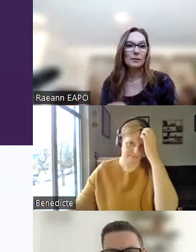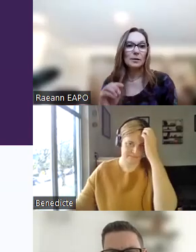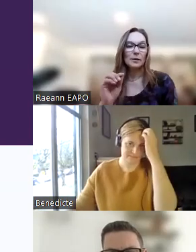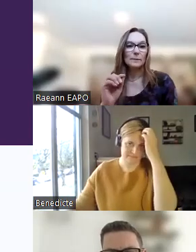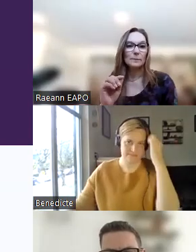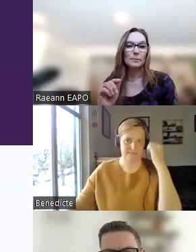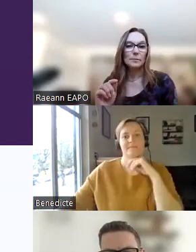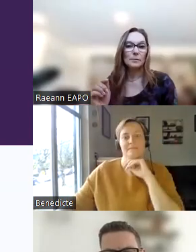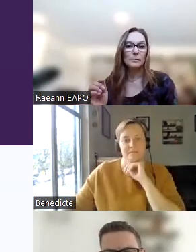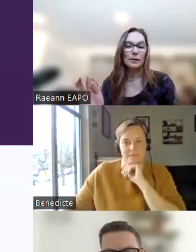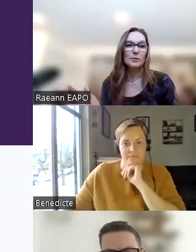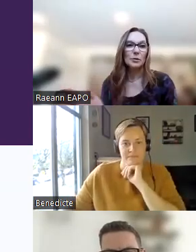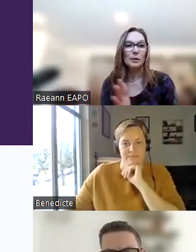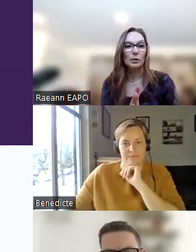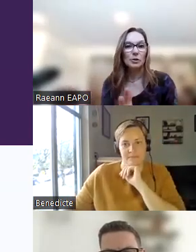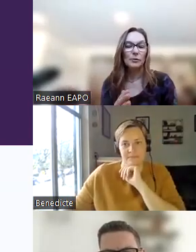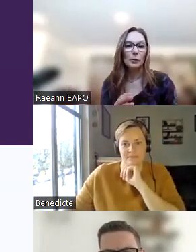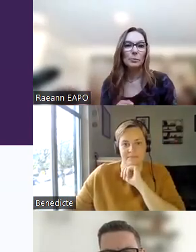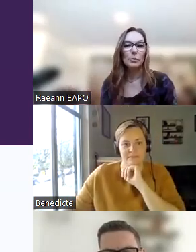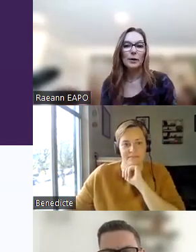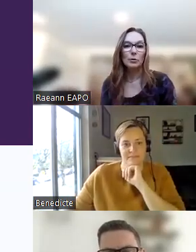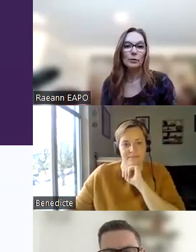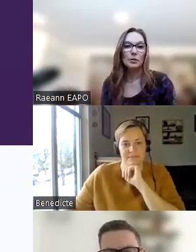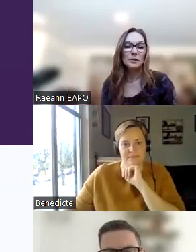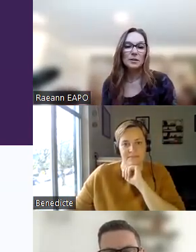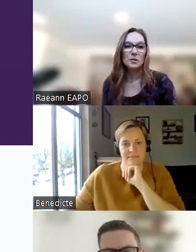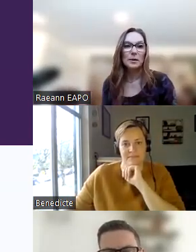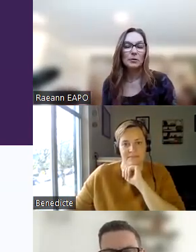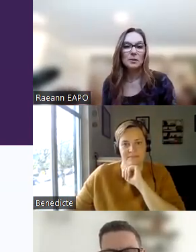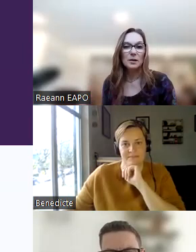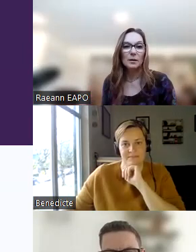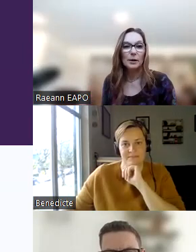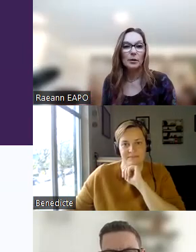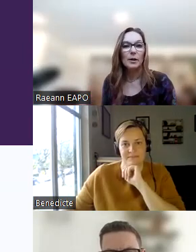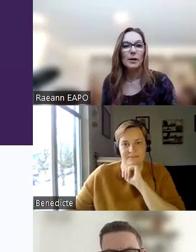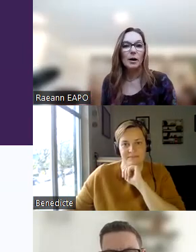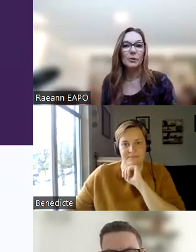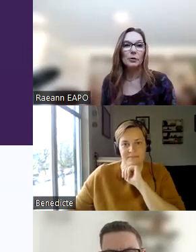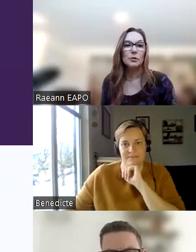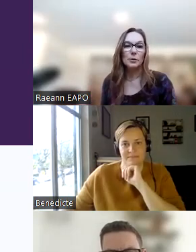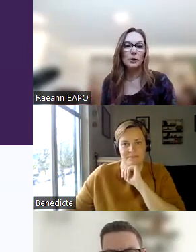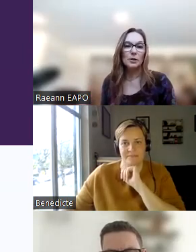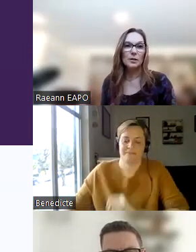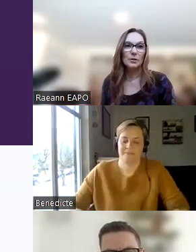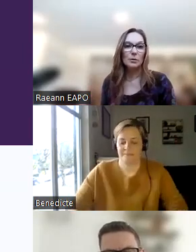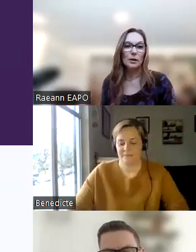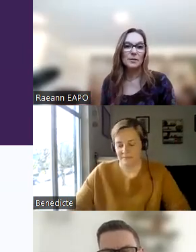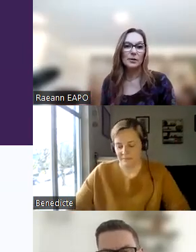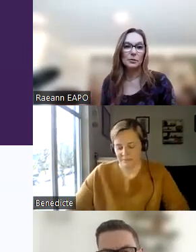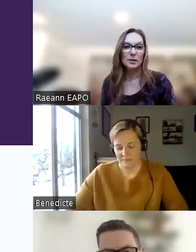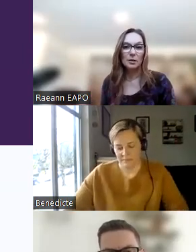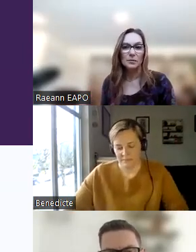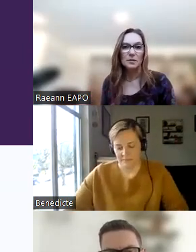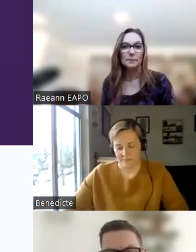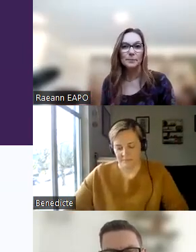it in, make the screen larger. If you want to pull that over to see the speakers bigger on your own screen, you can individualize